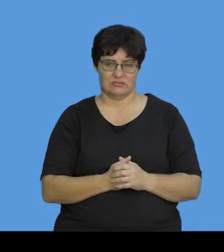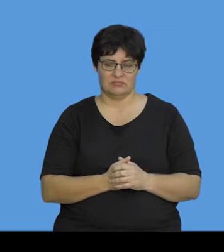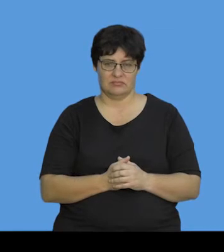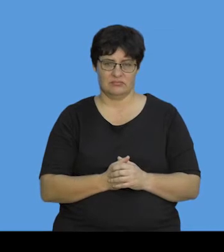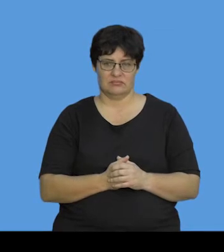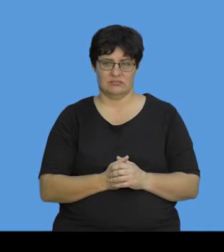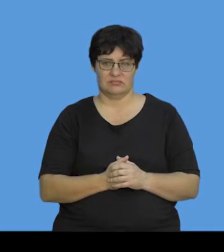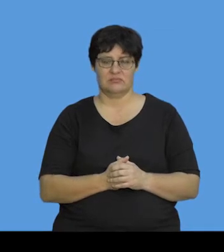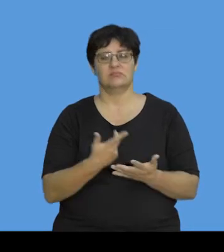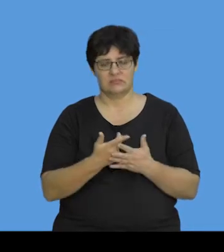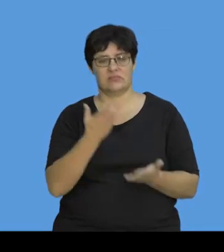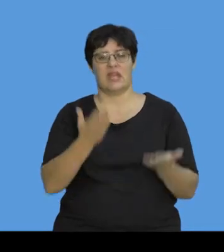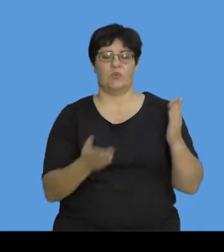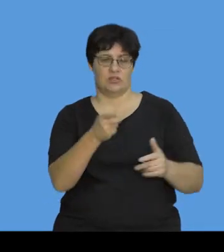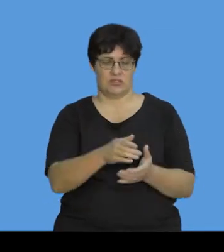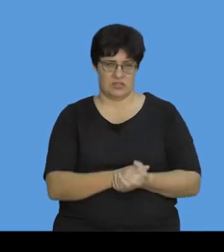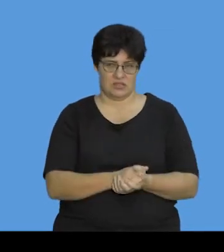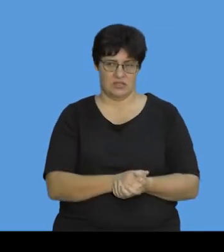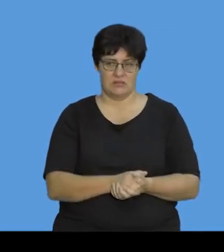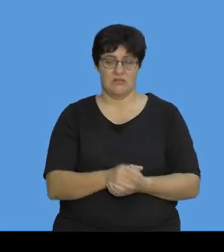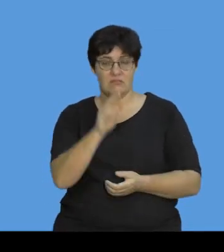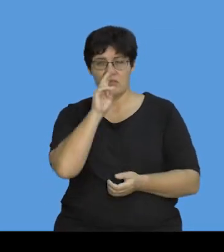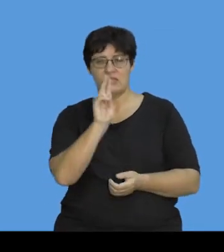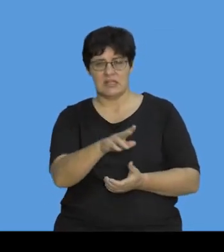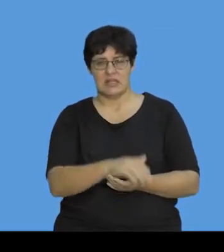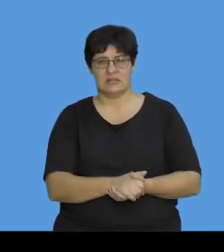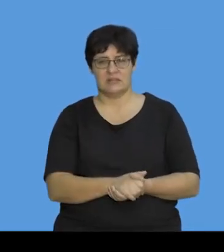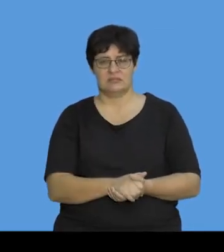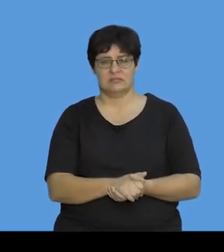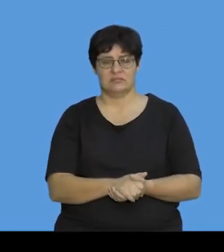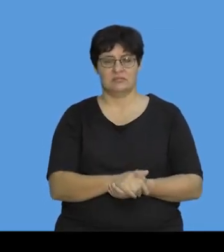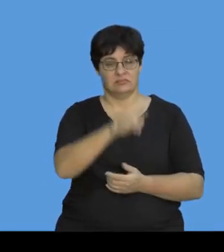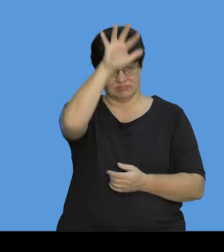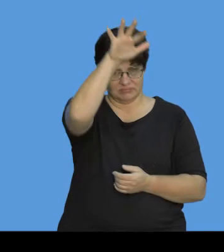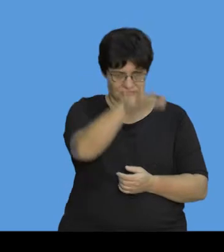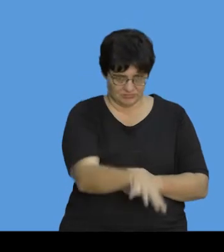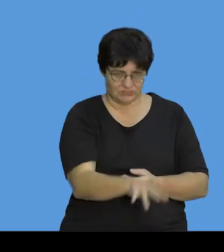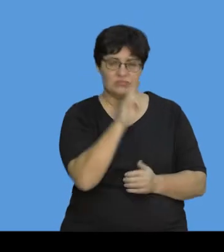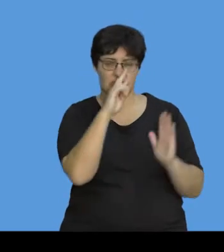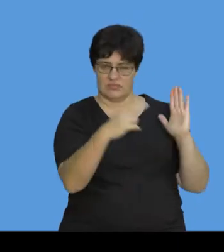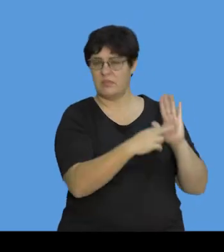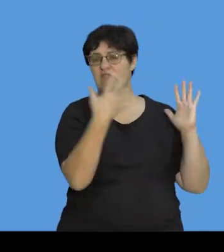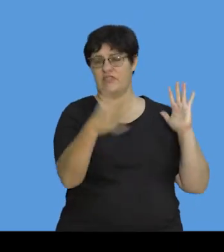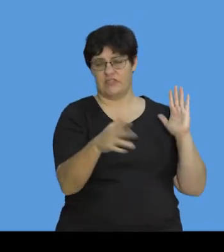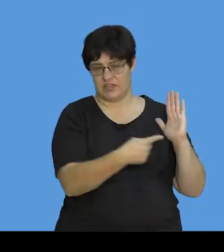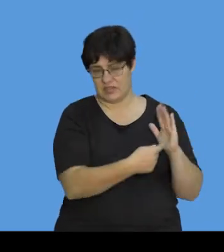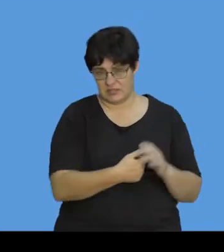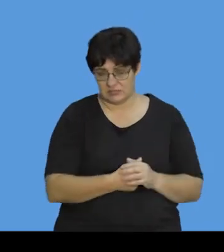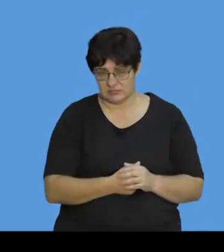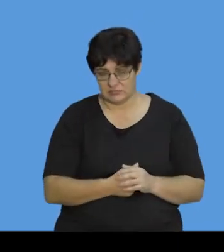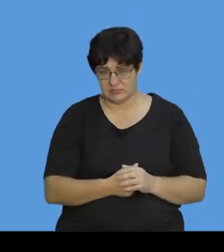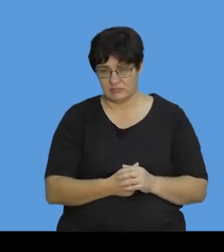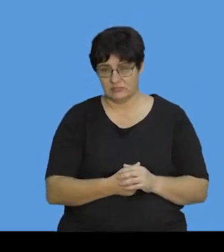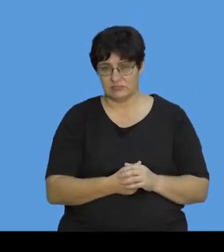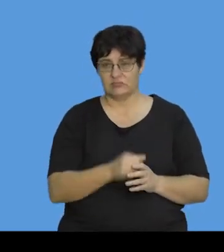Then we get to the equations. You've seen, all of these before. You've seen all